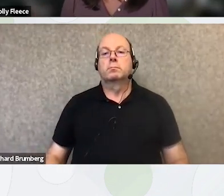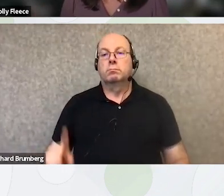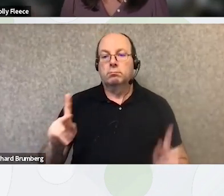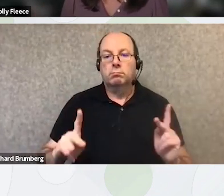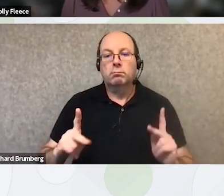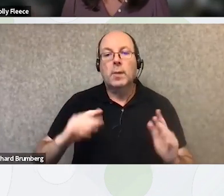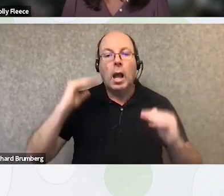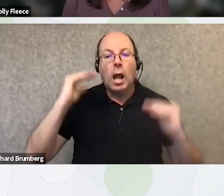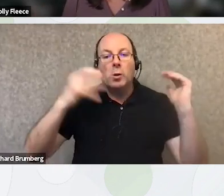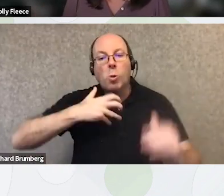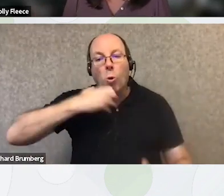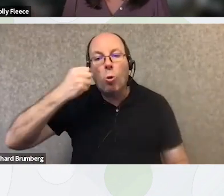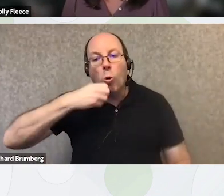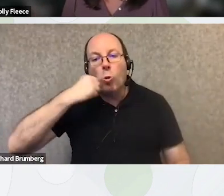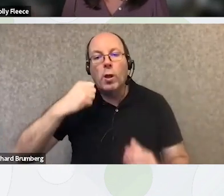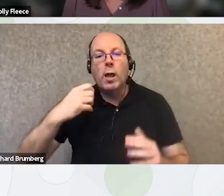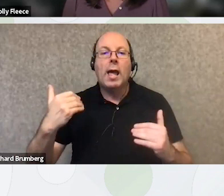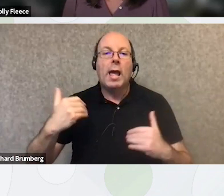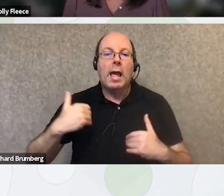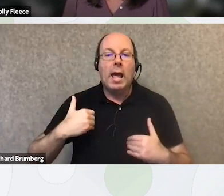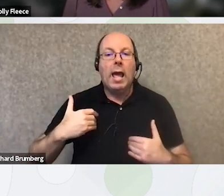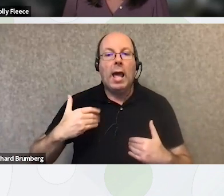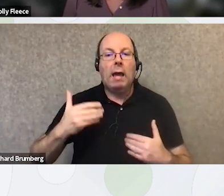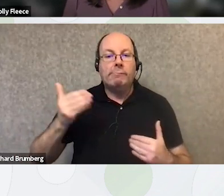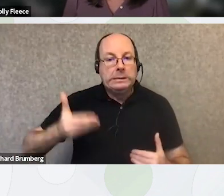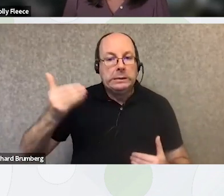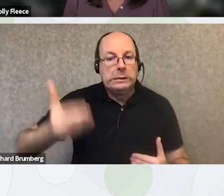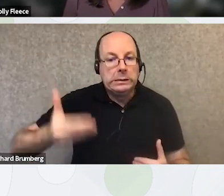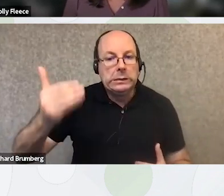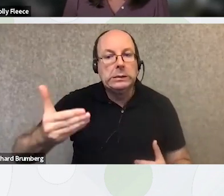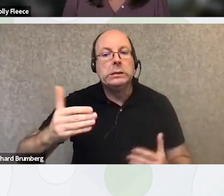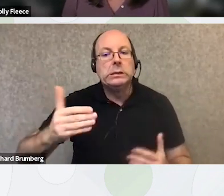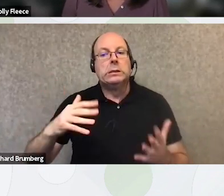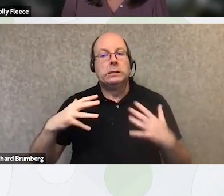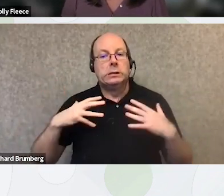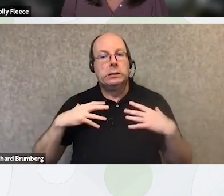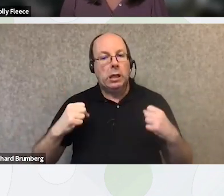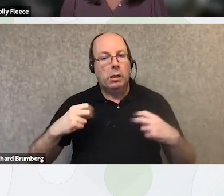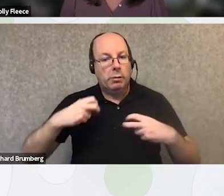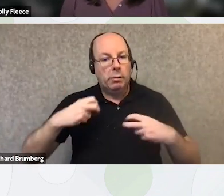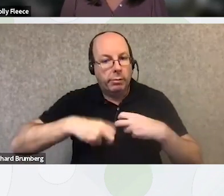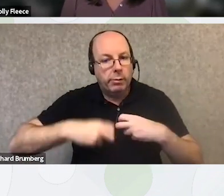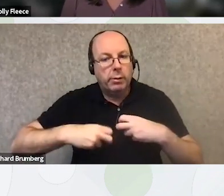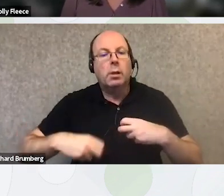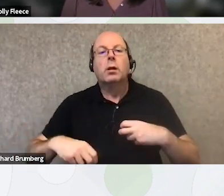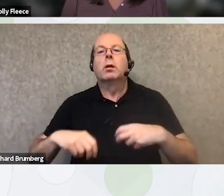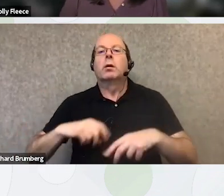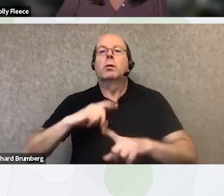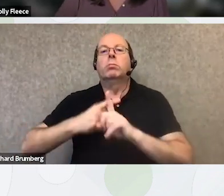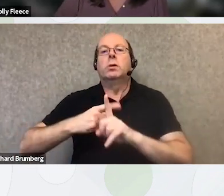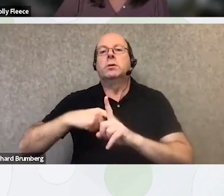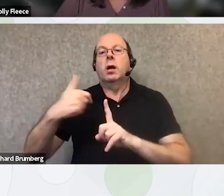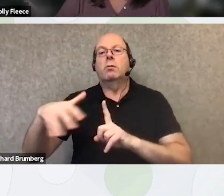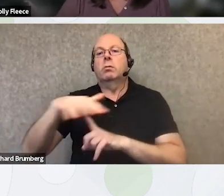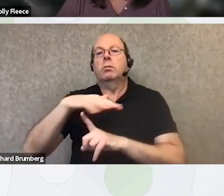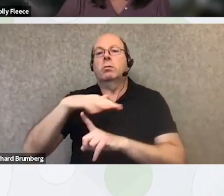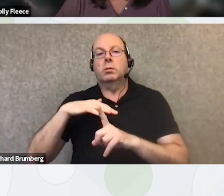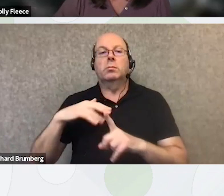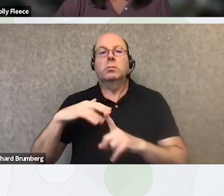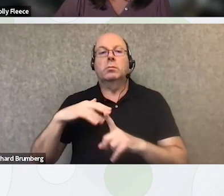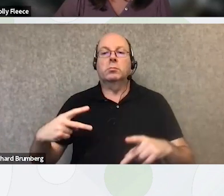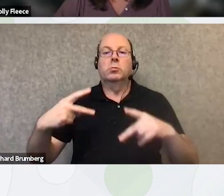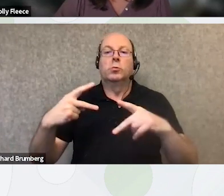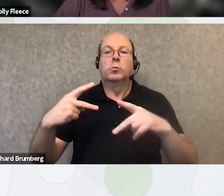adults with chronic medical conditions that are very common in our region, as well as other factors associated with increased risk for